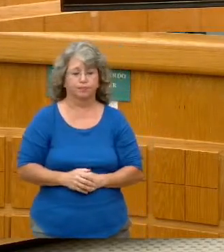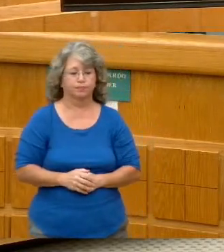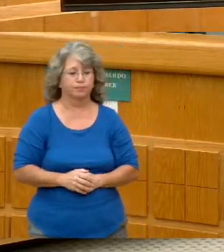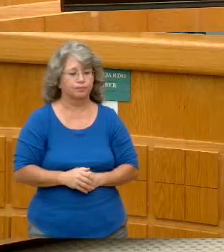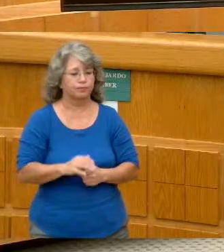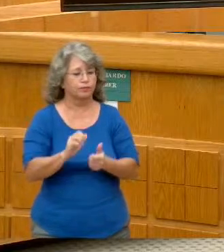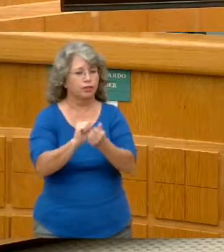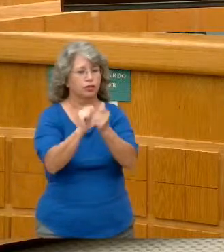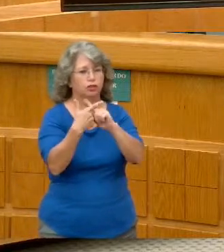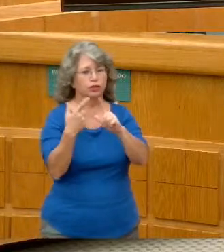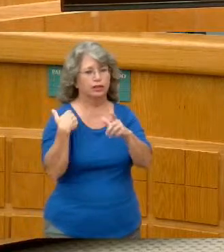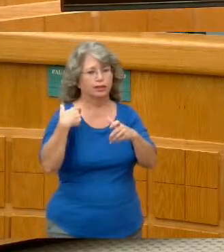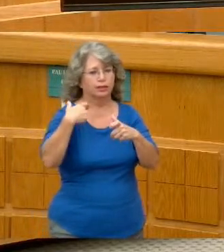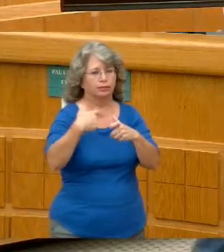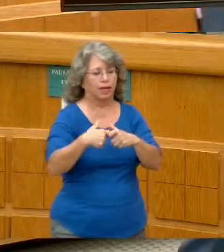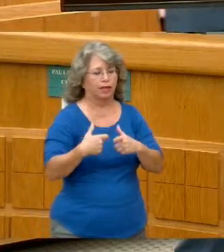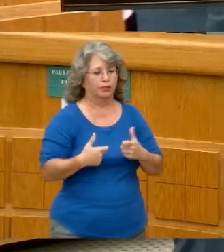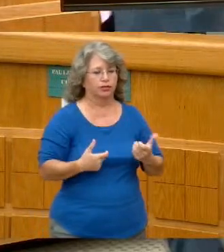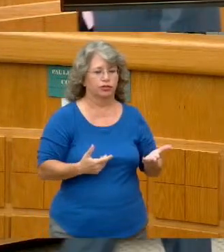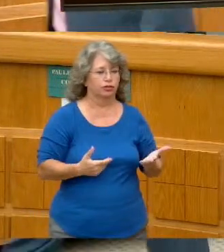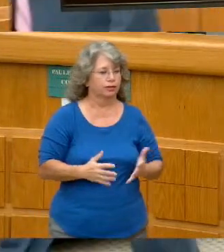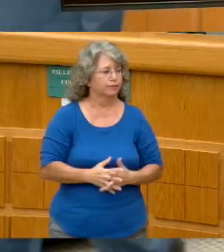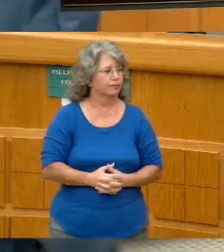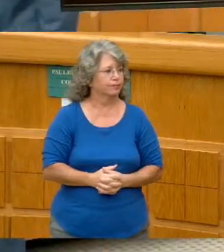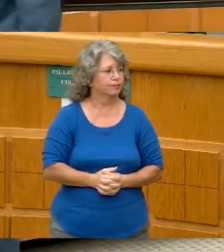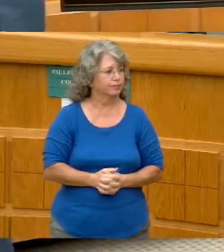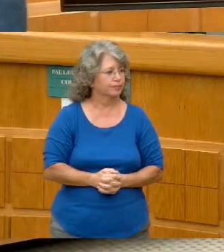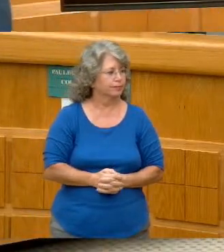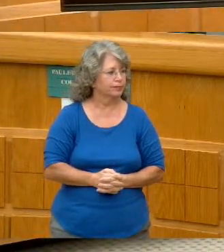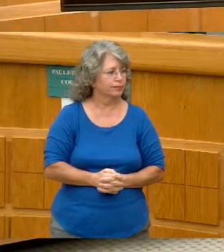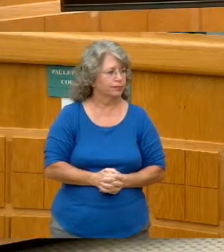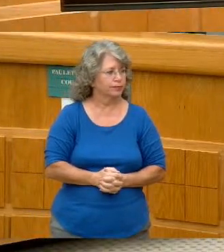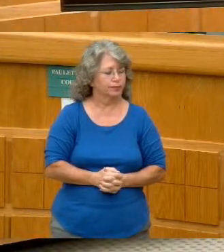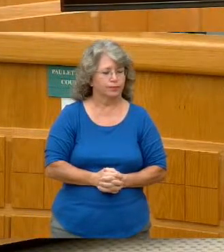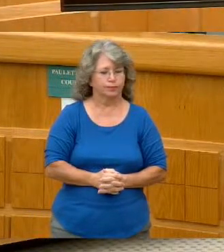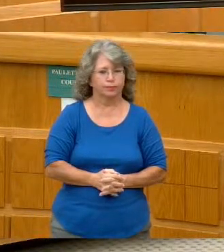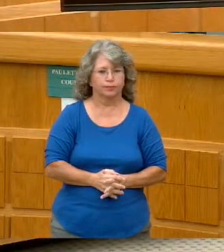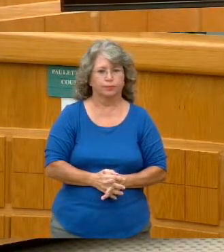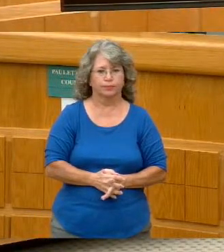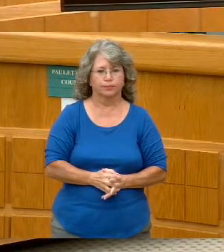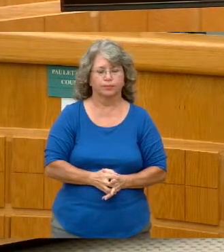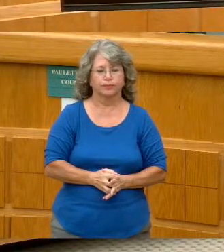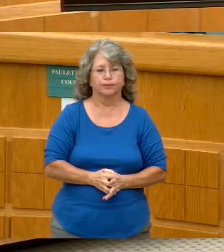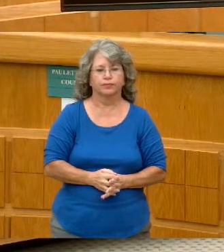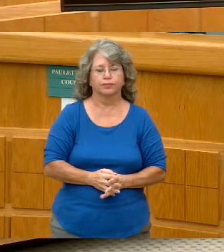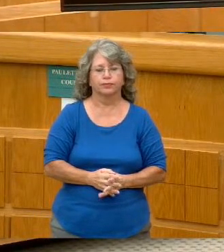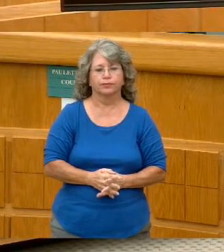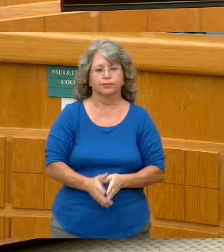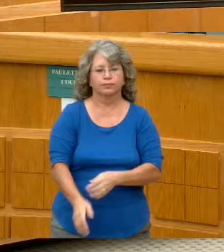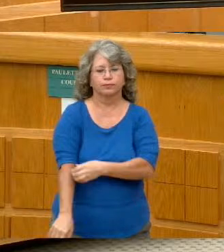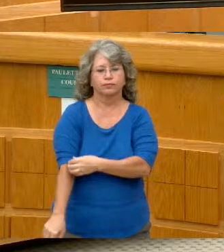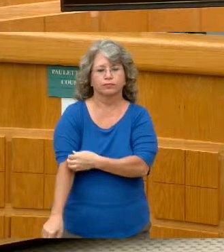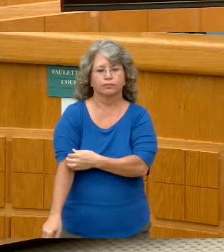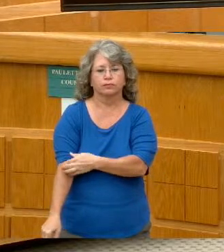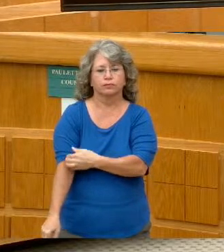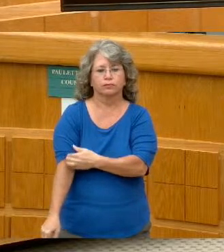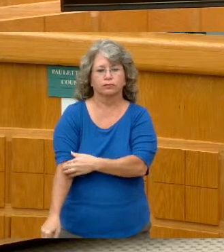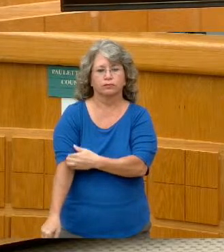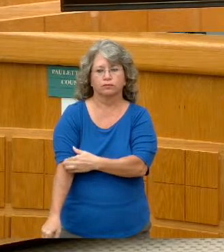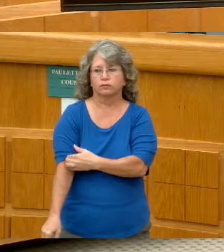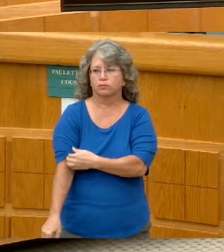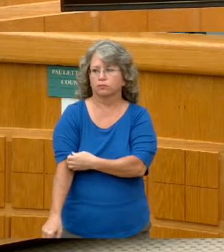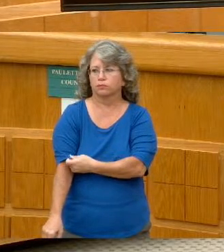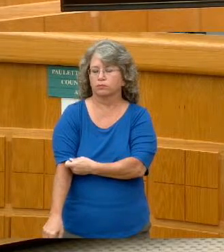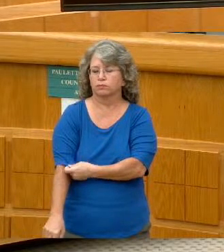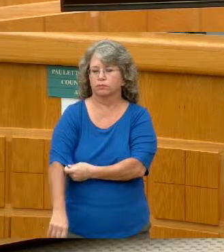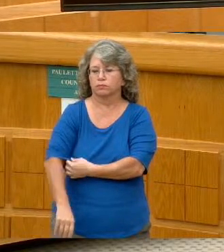El día de hoy el administrador de la ciudad no nos va a acompañar. Las cifras continúan mejorando localmente, pero es frustrante cuando el Estado nos entrega resultados